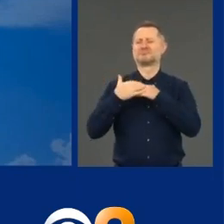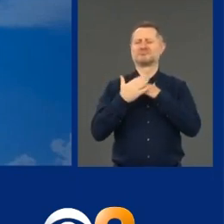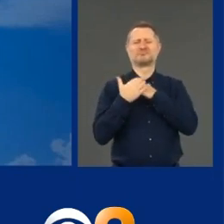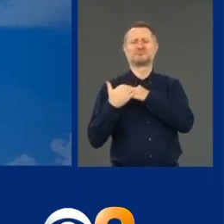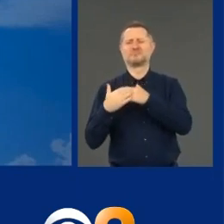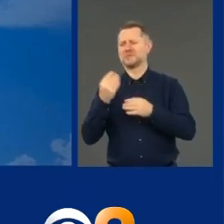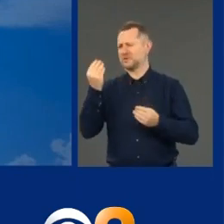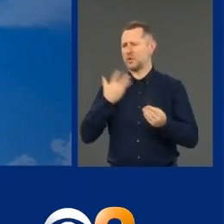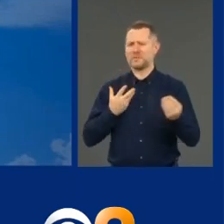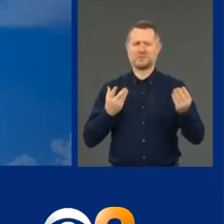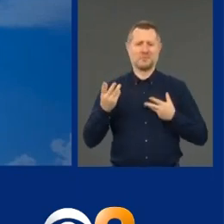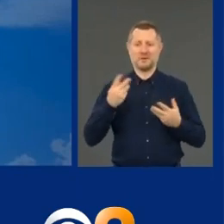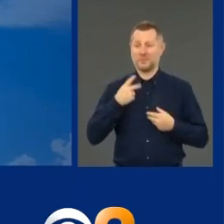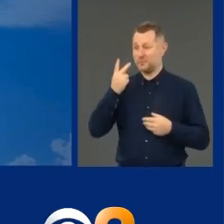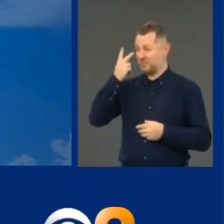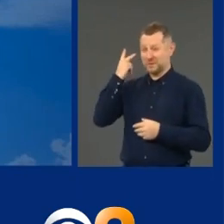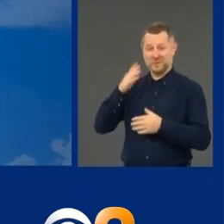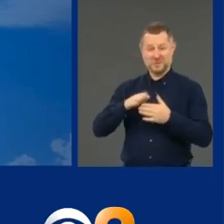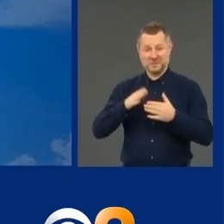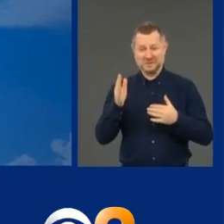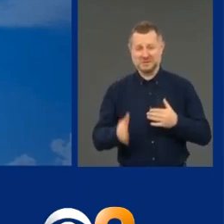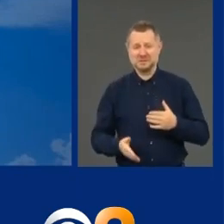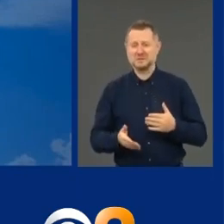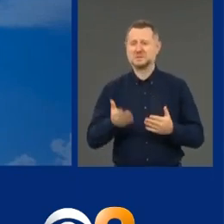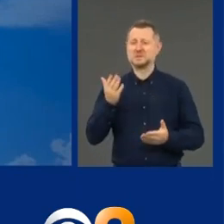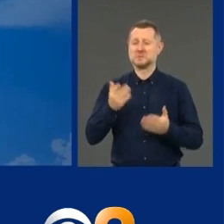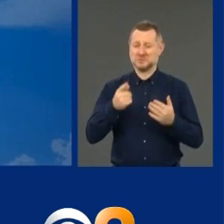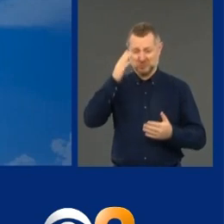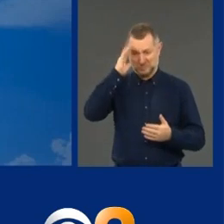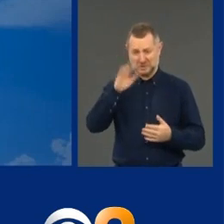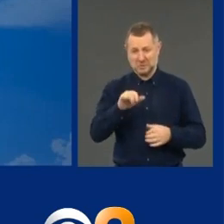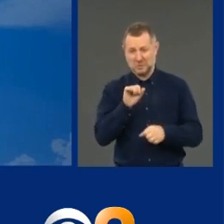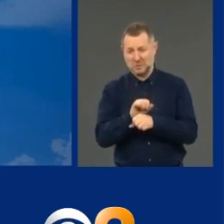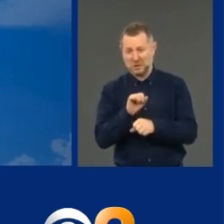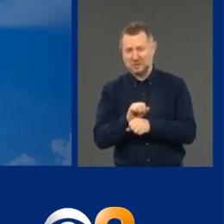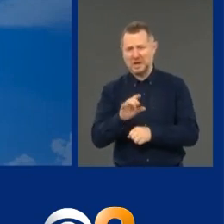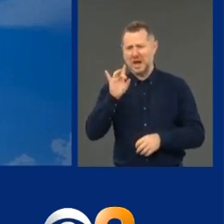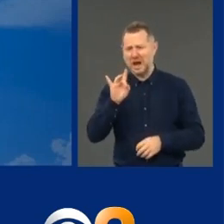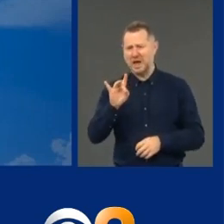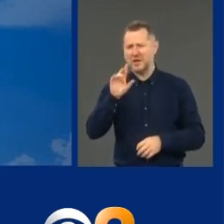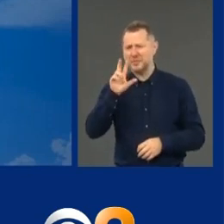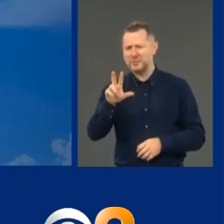up, and we've been working for 83 straight days.